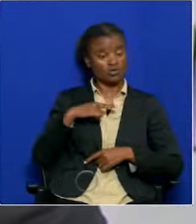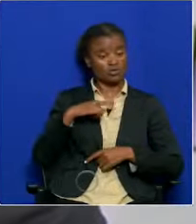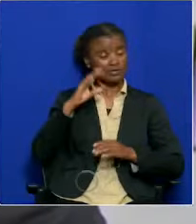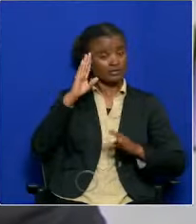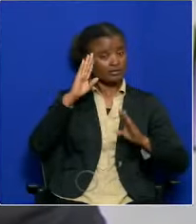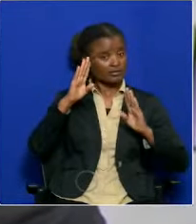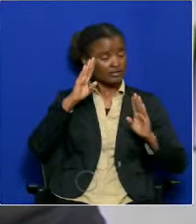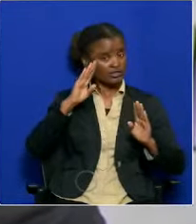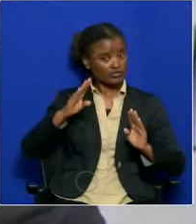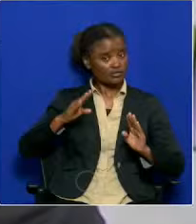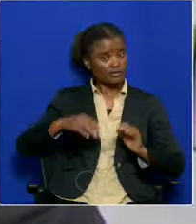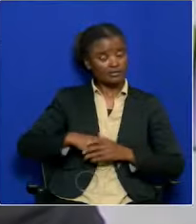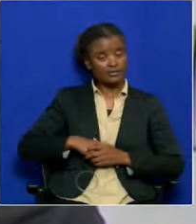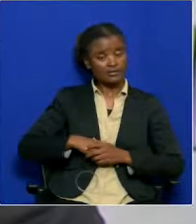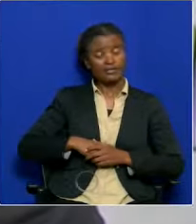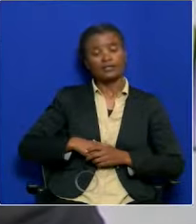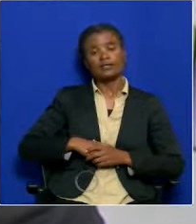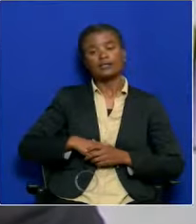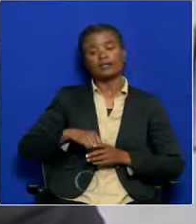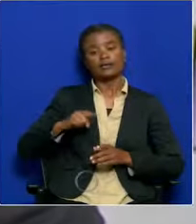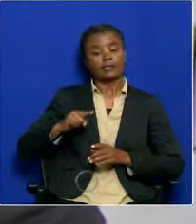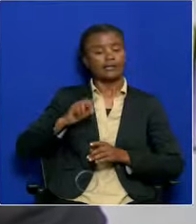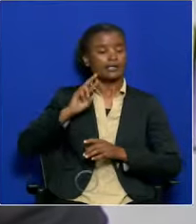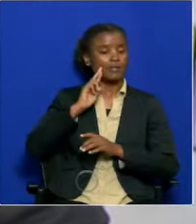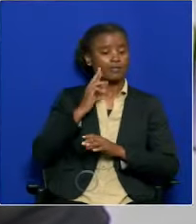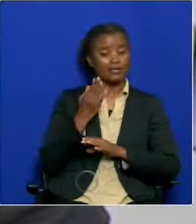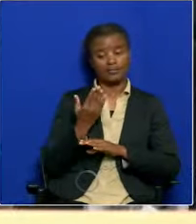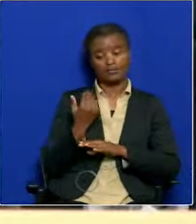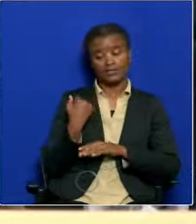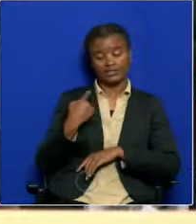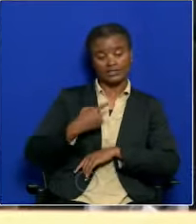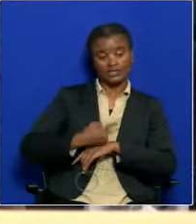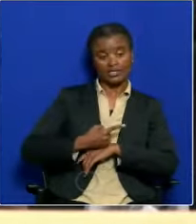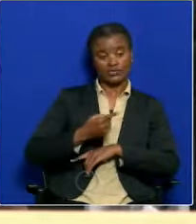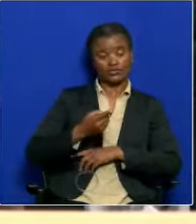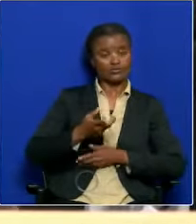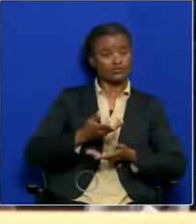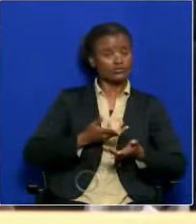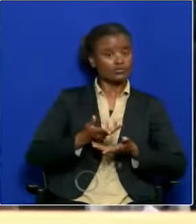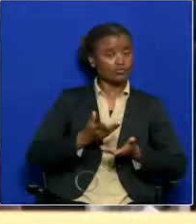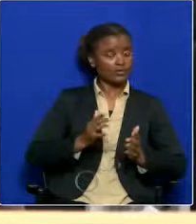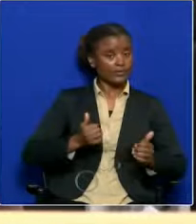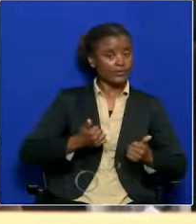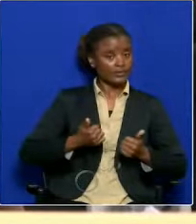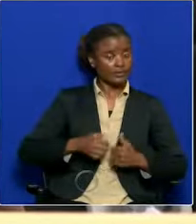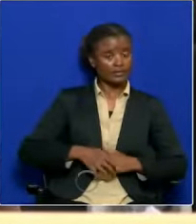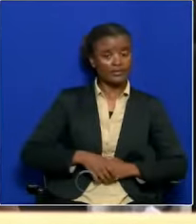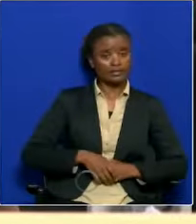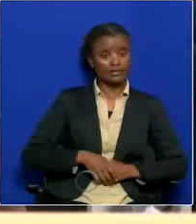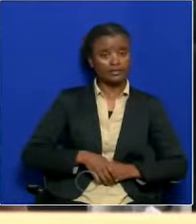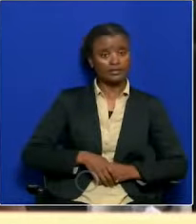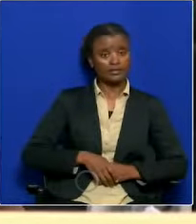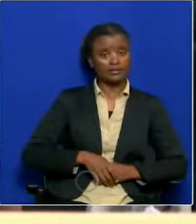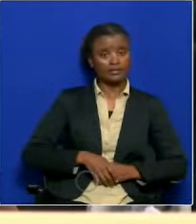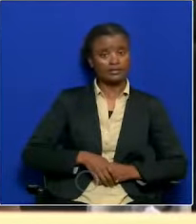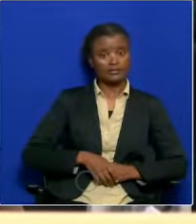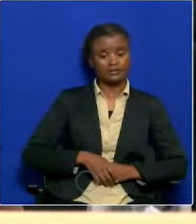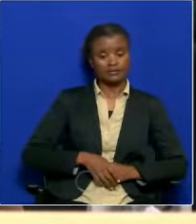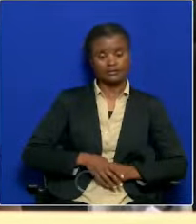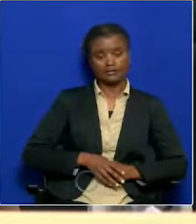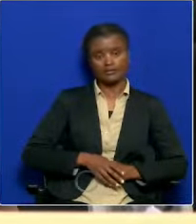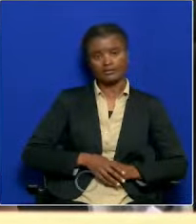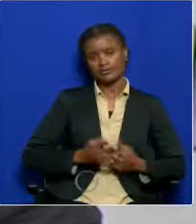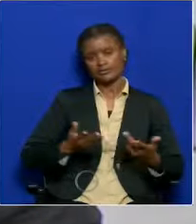just spoke the previous day. It's not like it's like, haven't seen you in a long time, how are things, how are